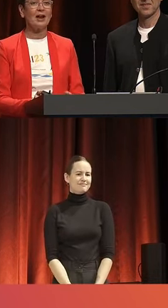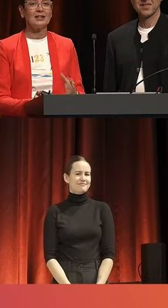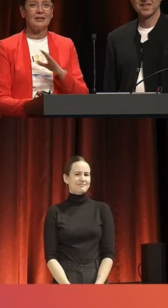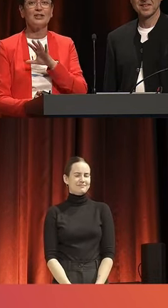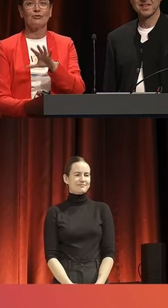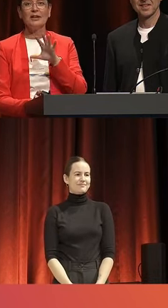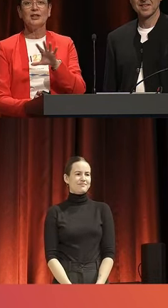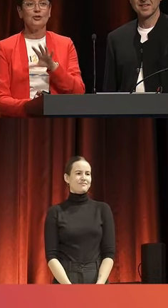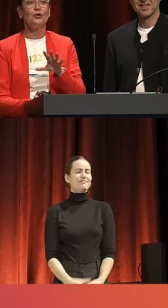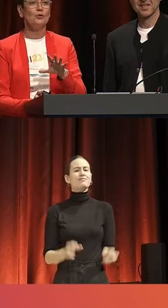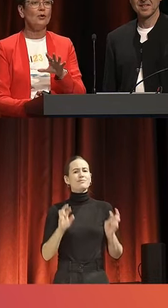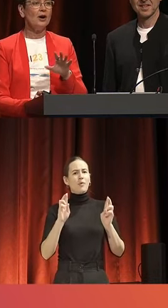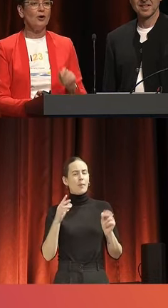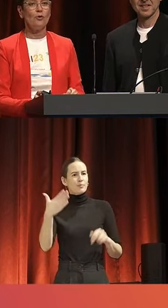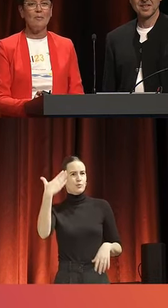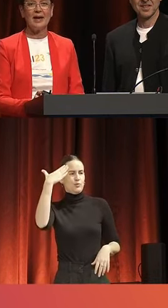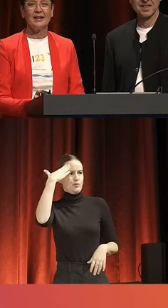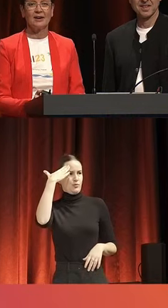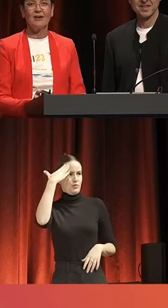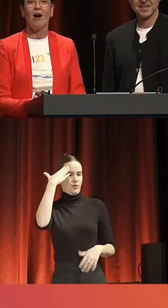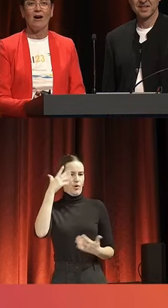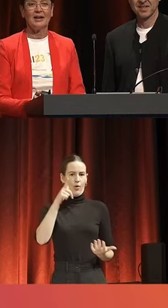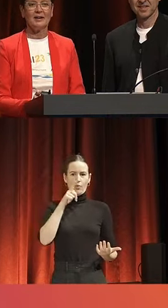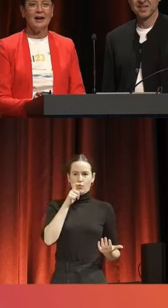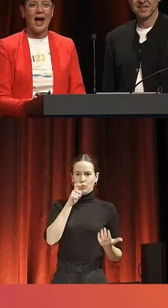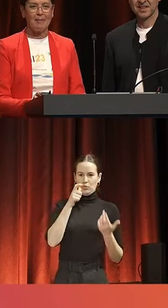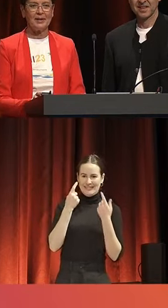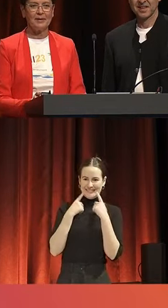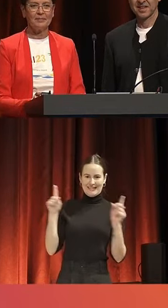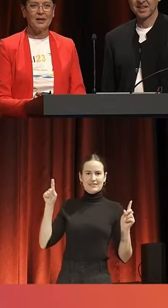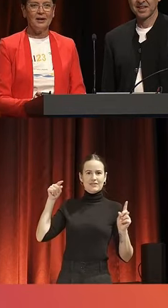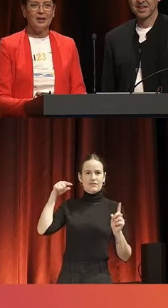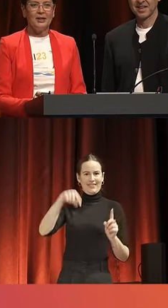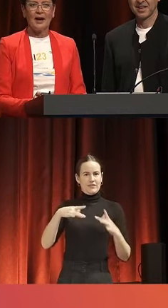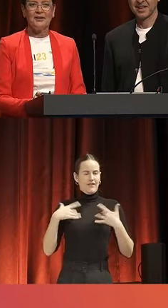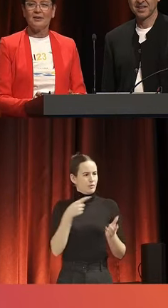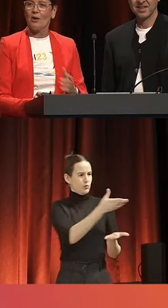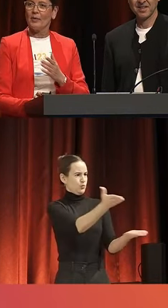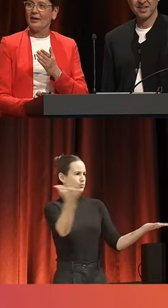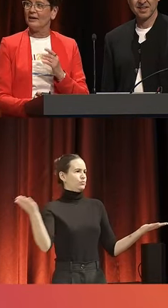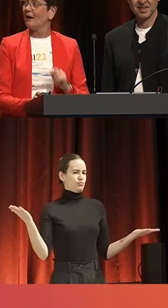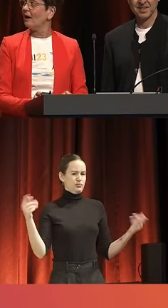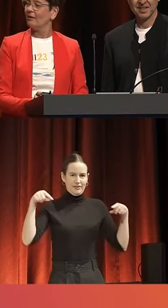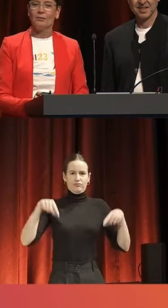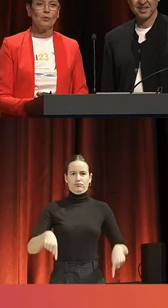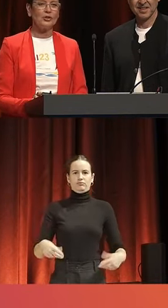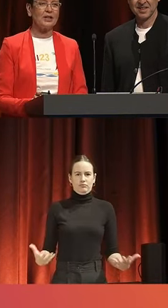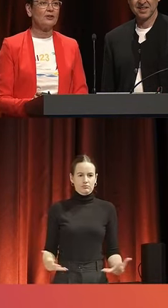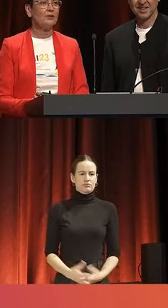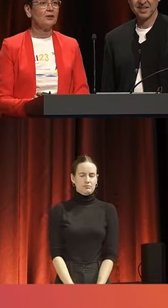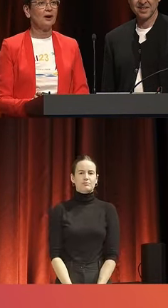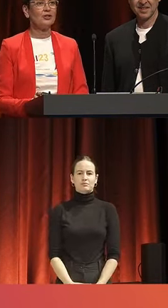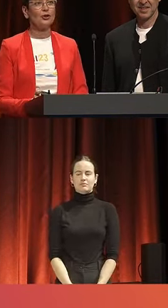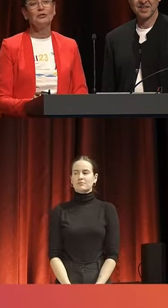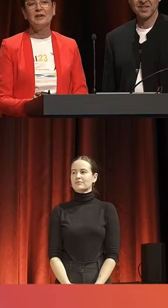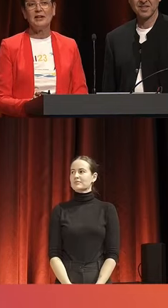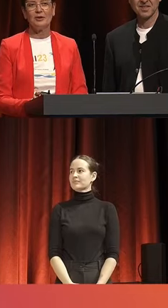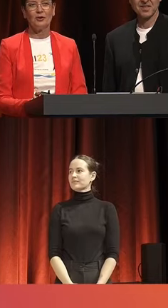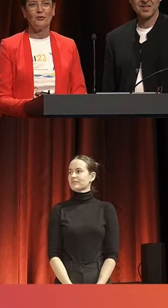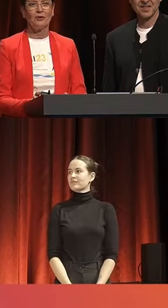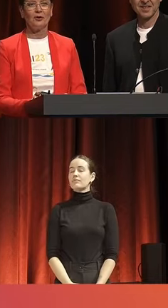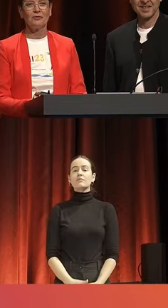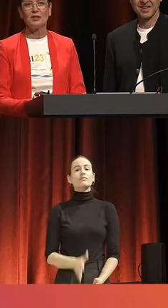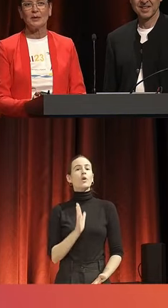you realize that it's really you who make CHAI happen. And now we watch at the short